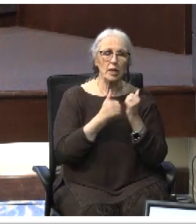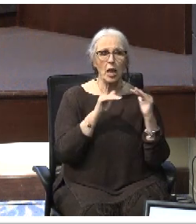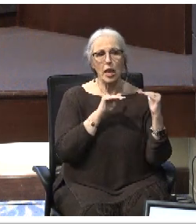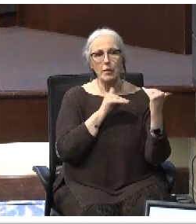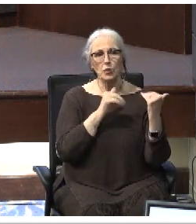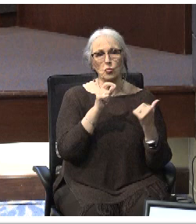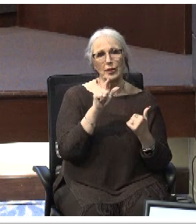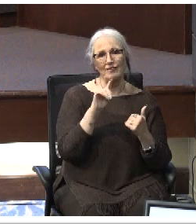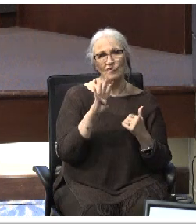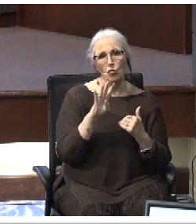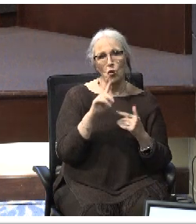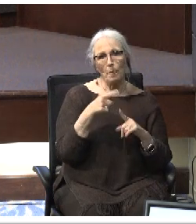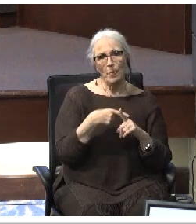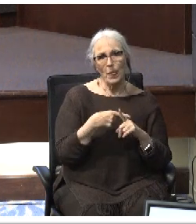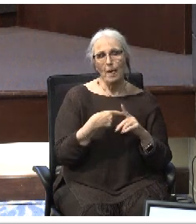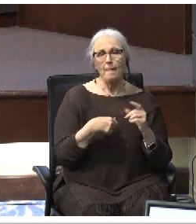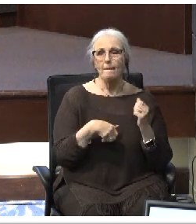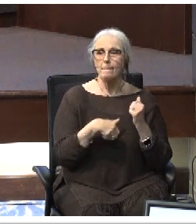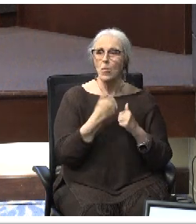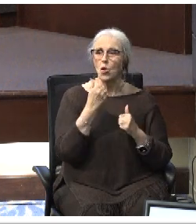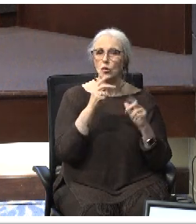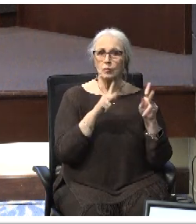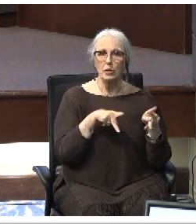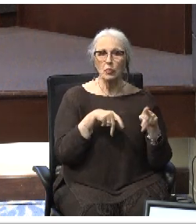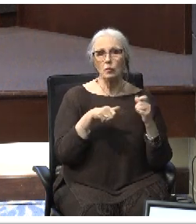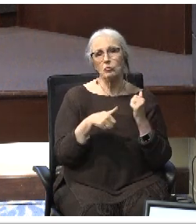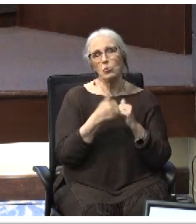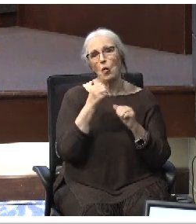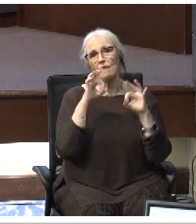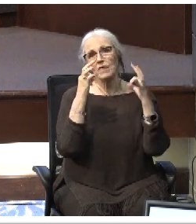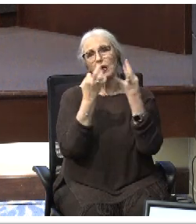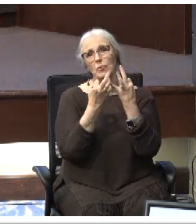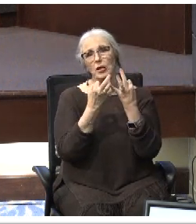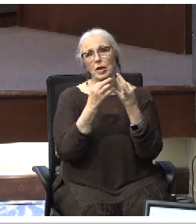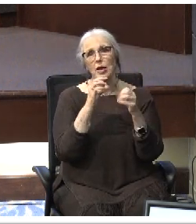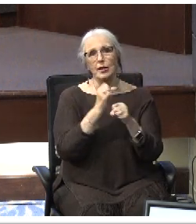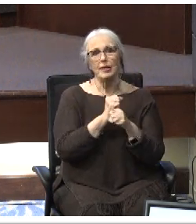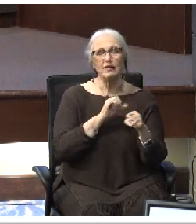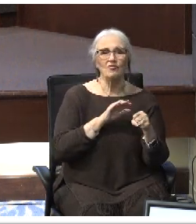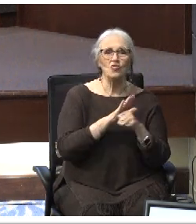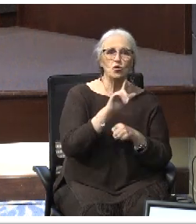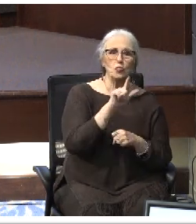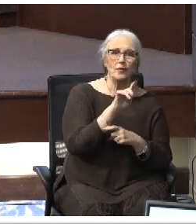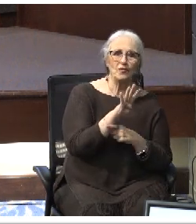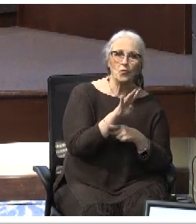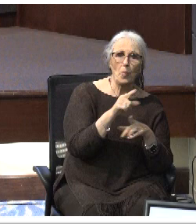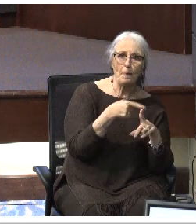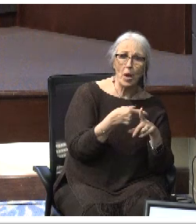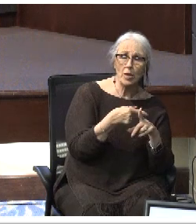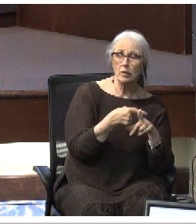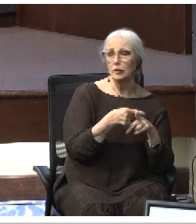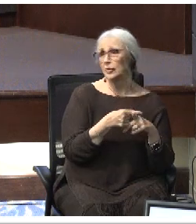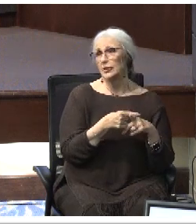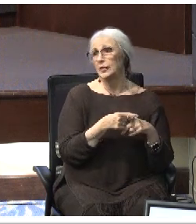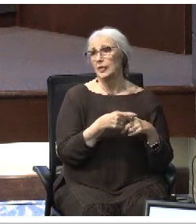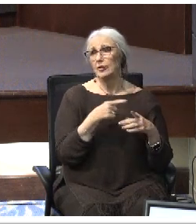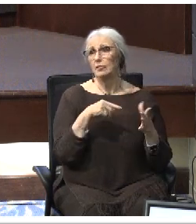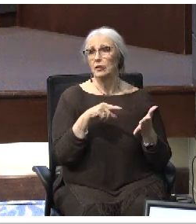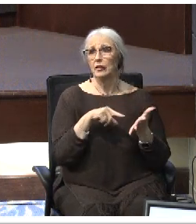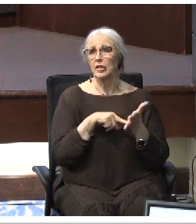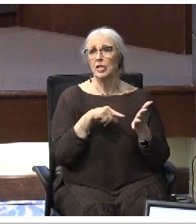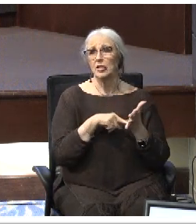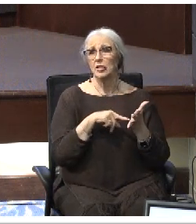24 months, and most individuals or most families in this one do get the full 24 months of assistance. This is meant